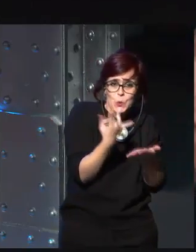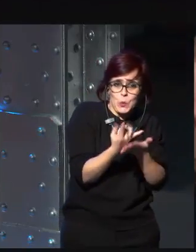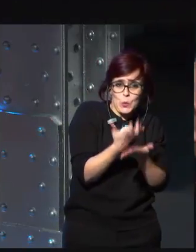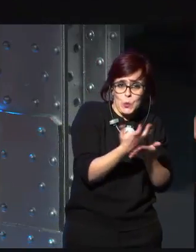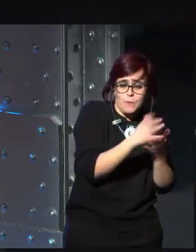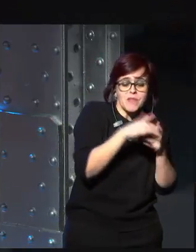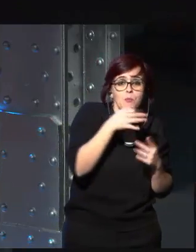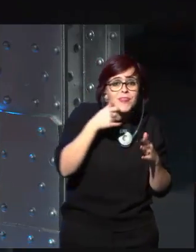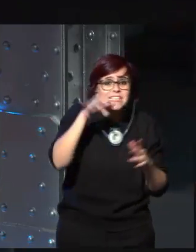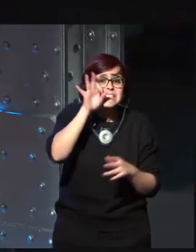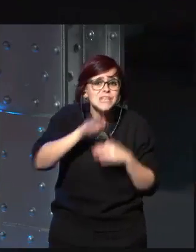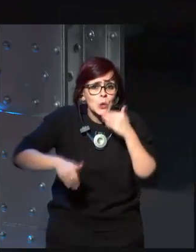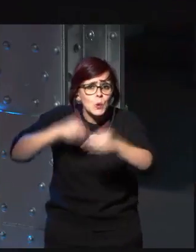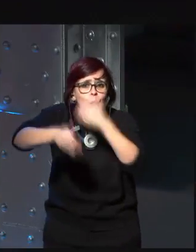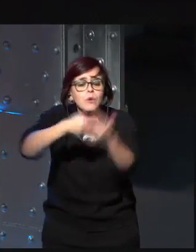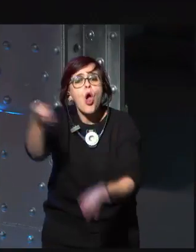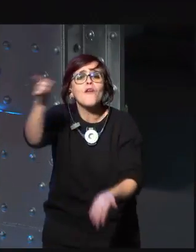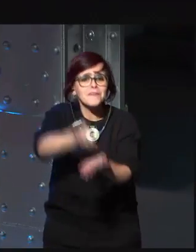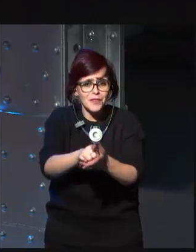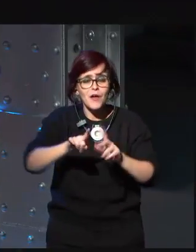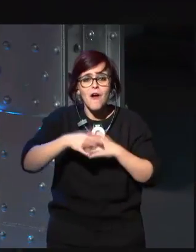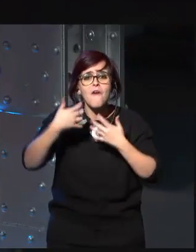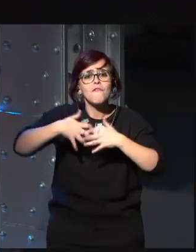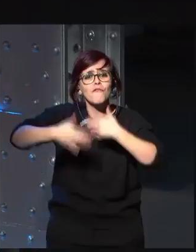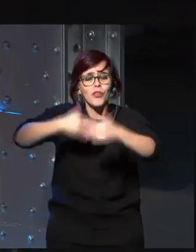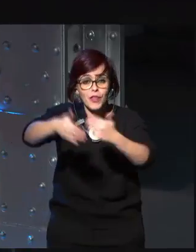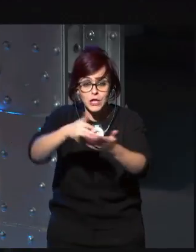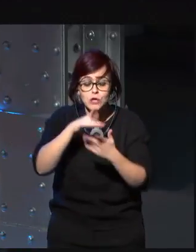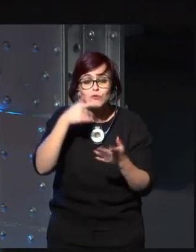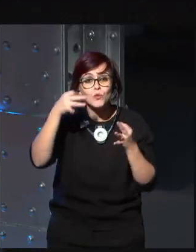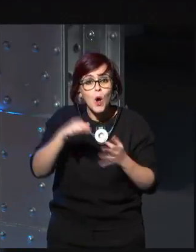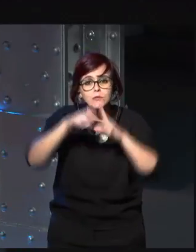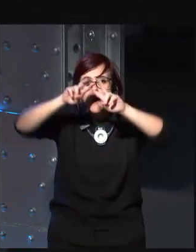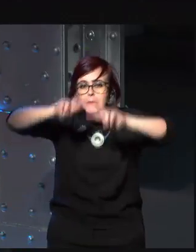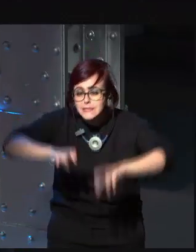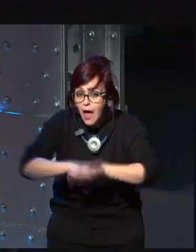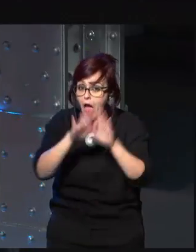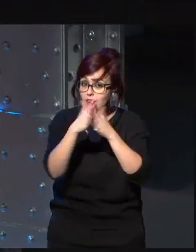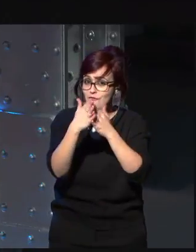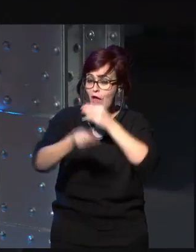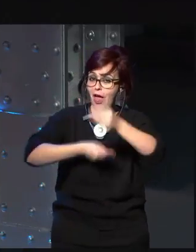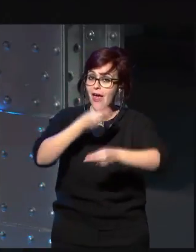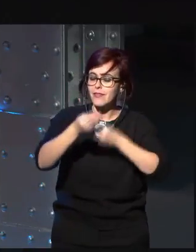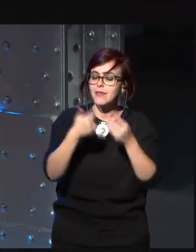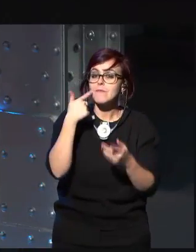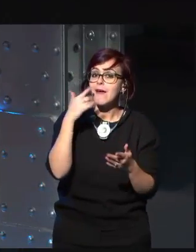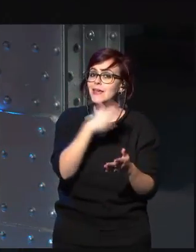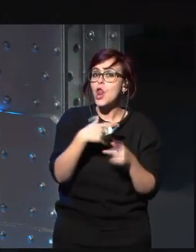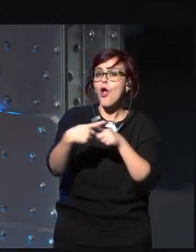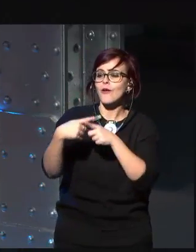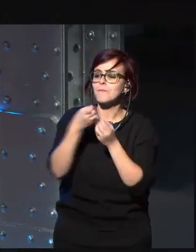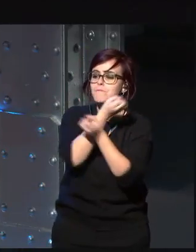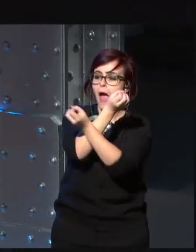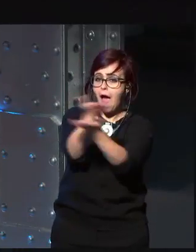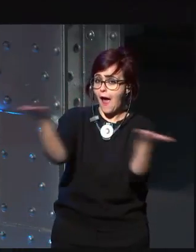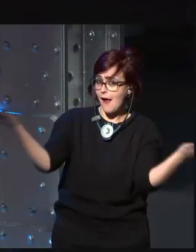learned when researching this book, one of them would probably have to be this idea that the